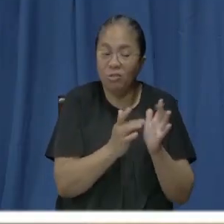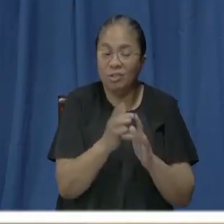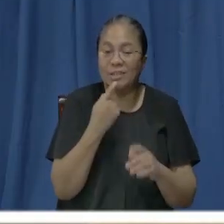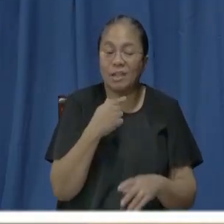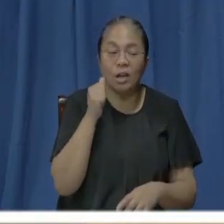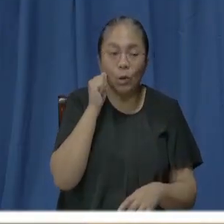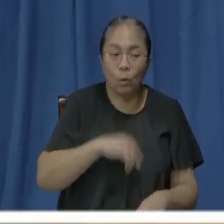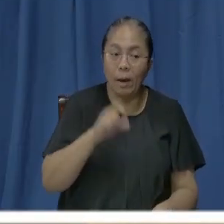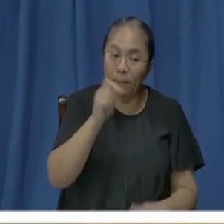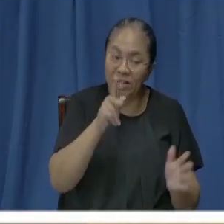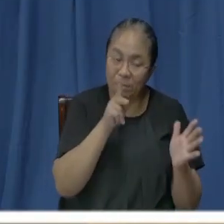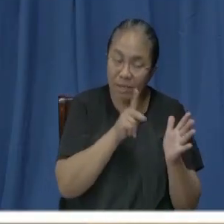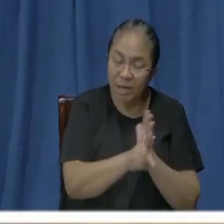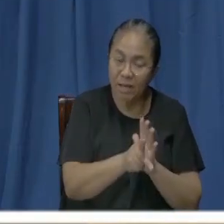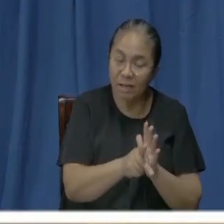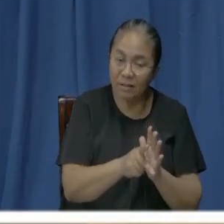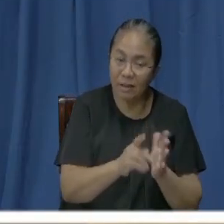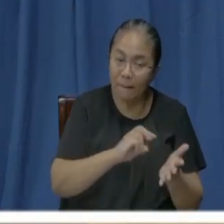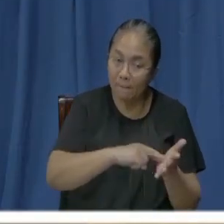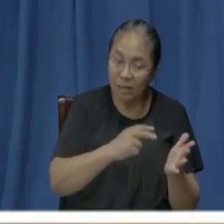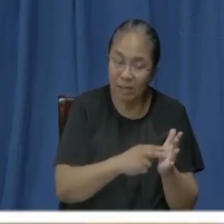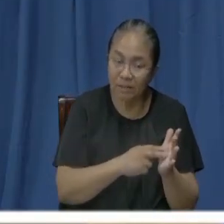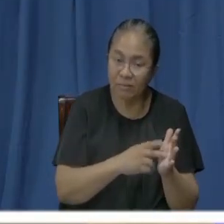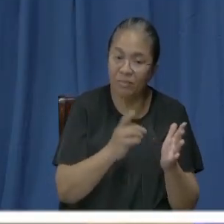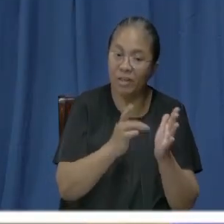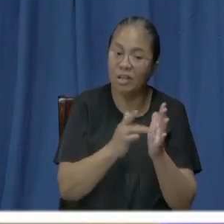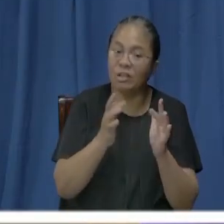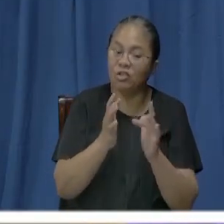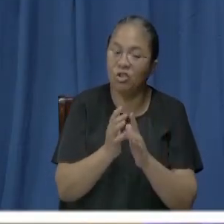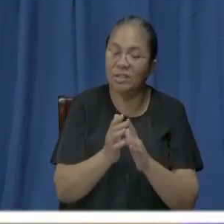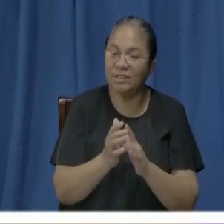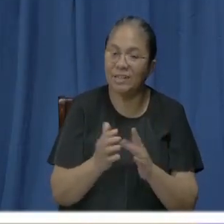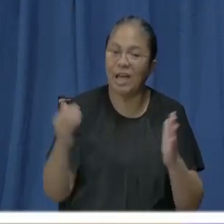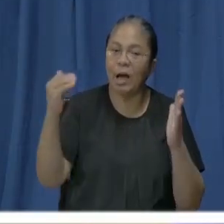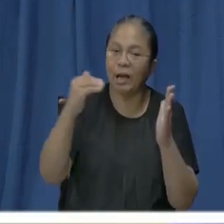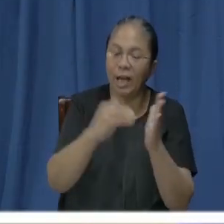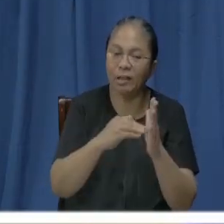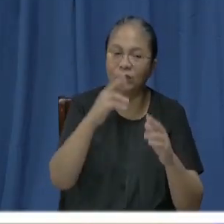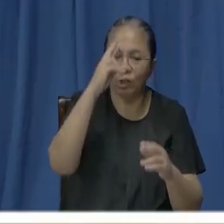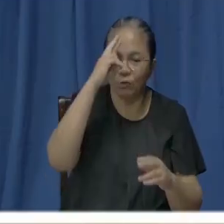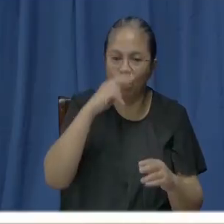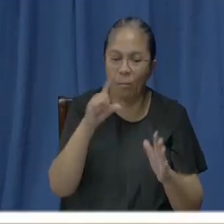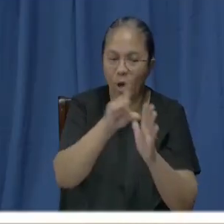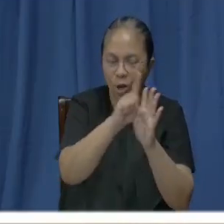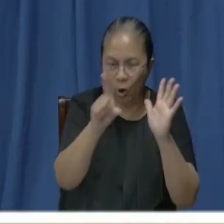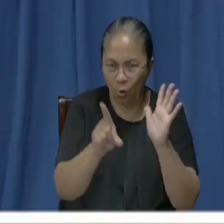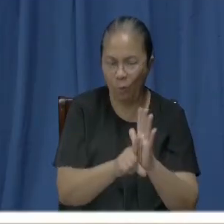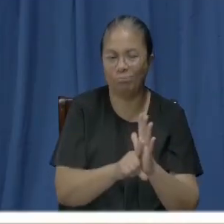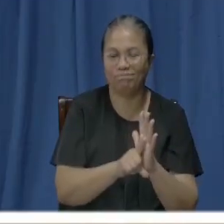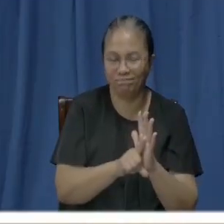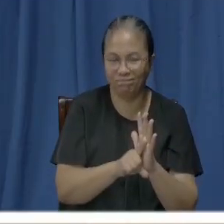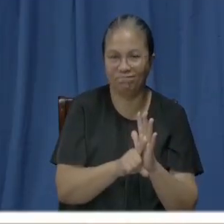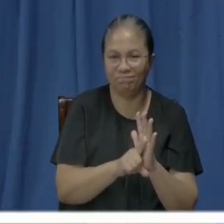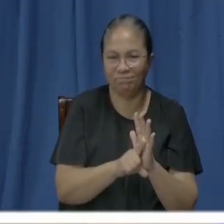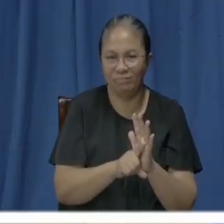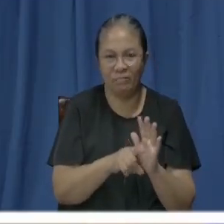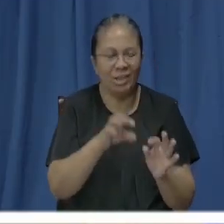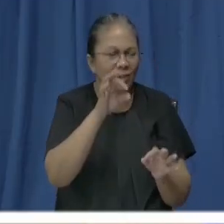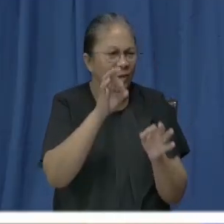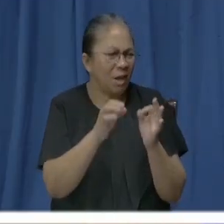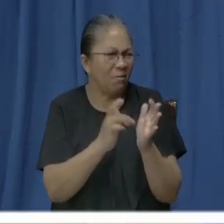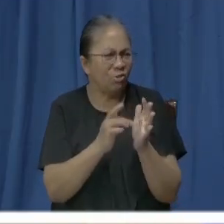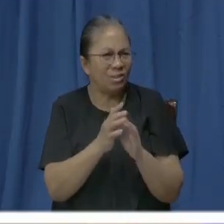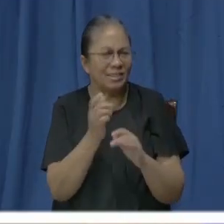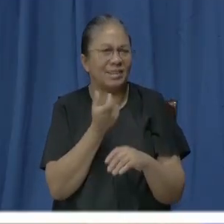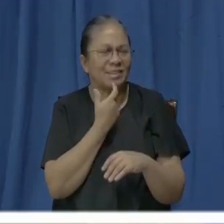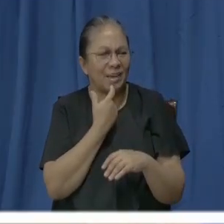death, then Jesus is going to be breaking the Roman law. And if he says, no, give